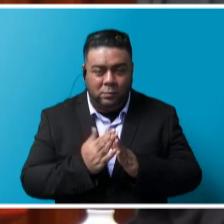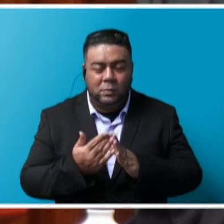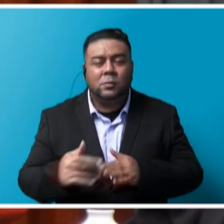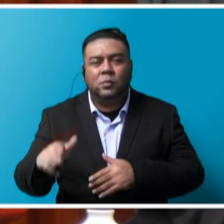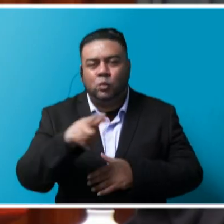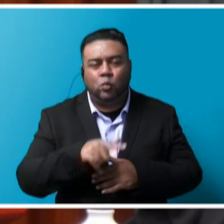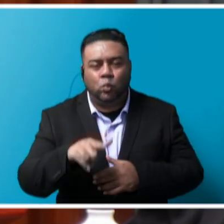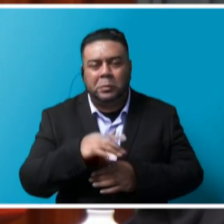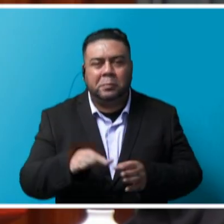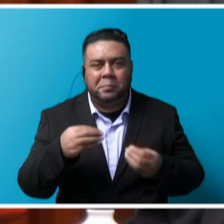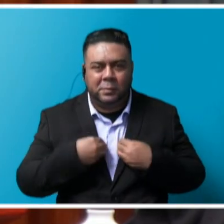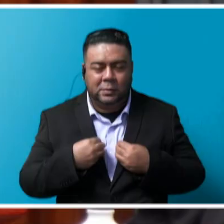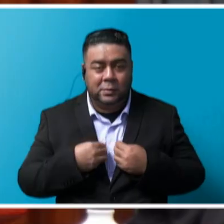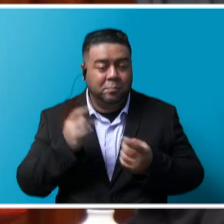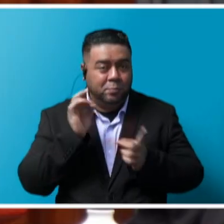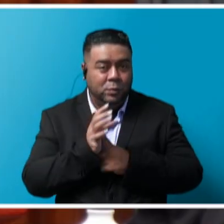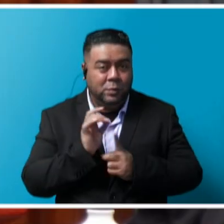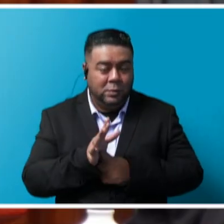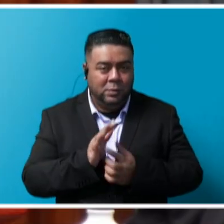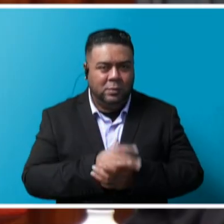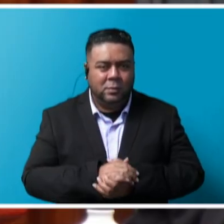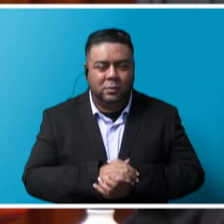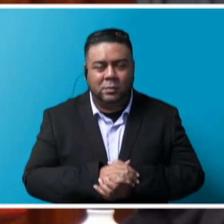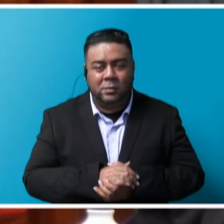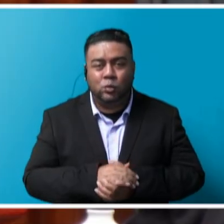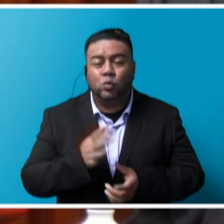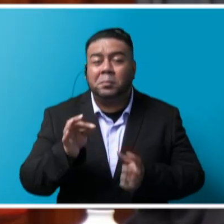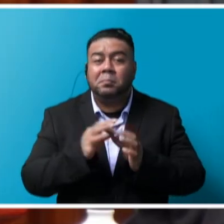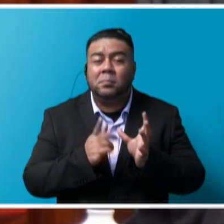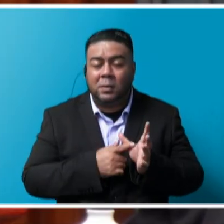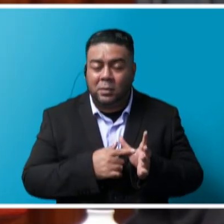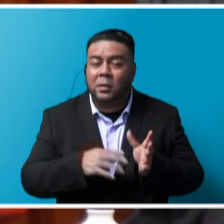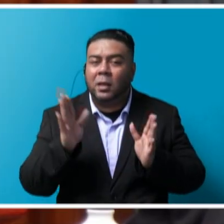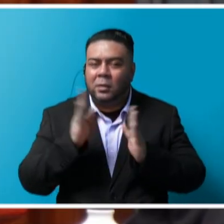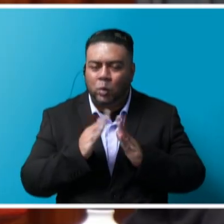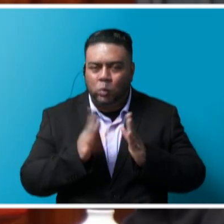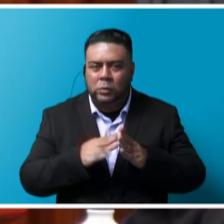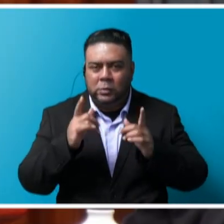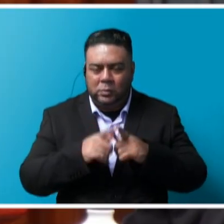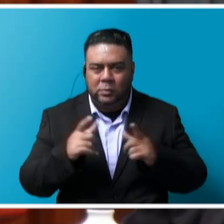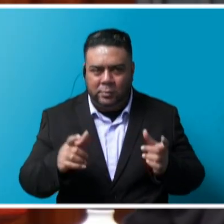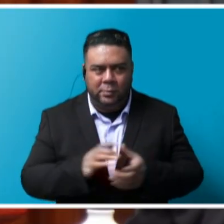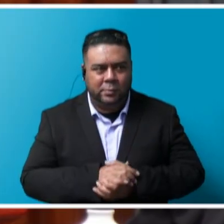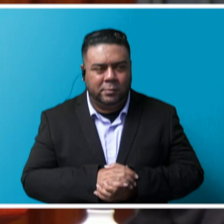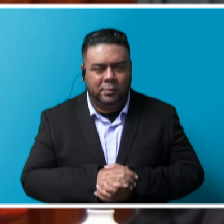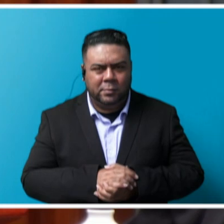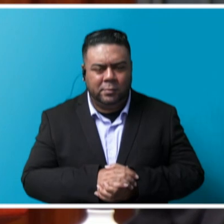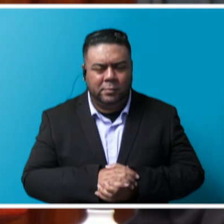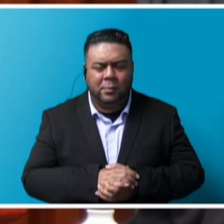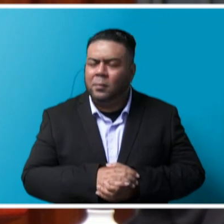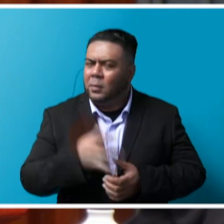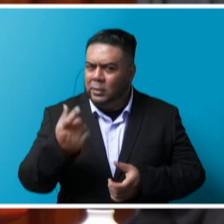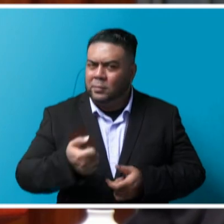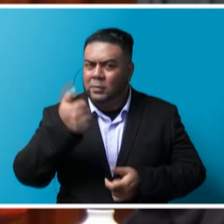businesses. Most importantly, a significant boost to the Ba Town Council revenue. The Speakership also provided 6